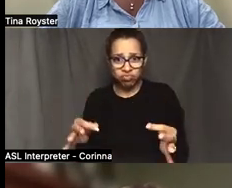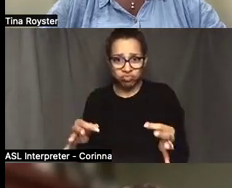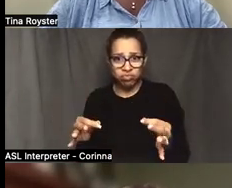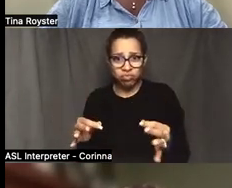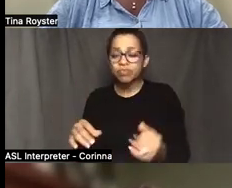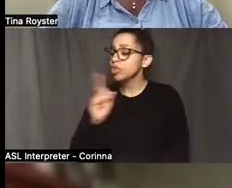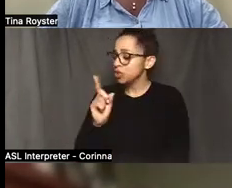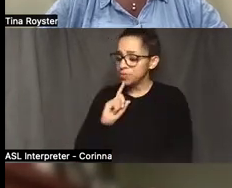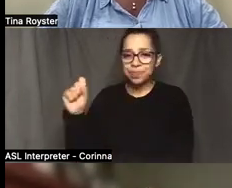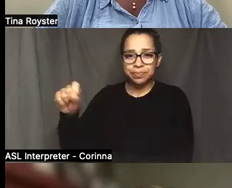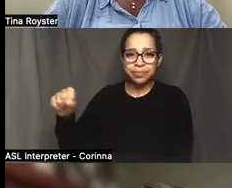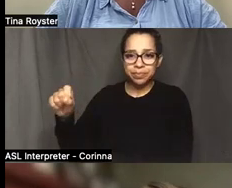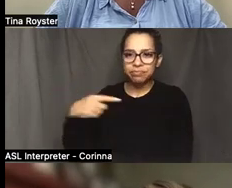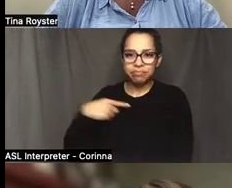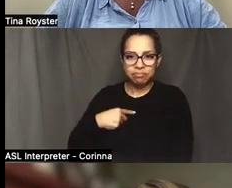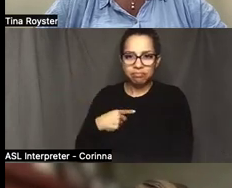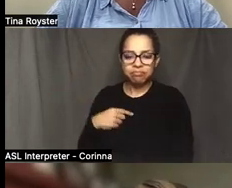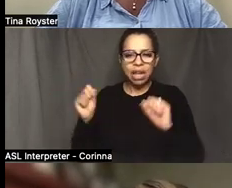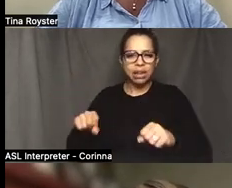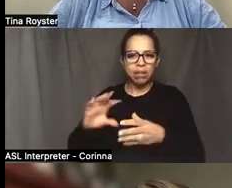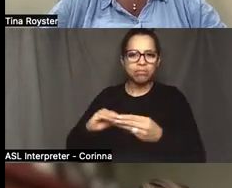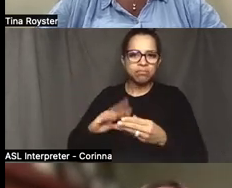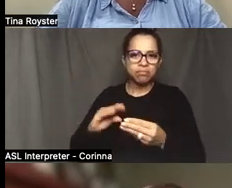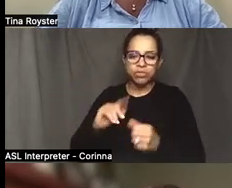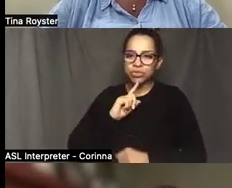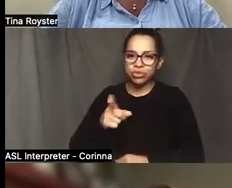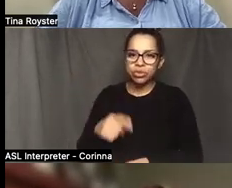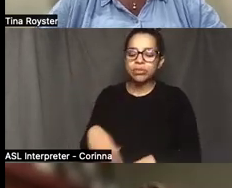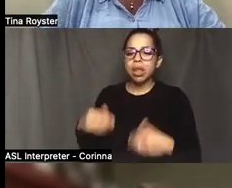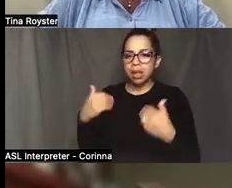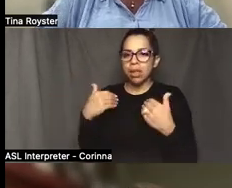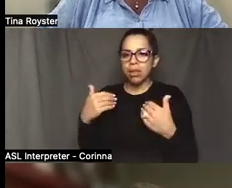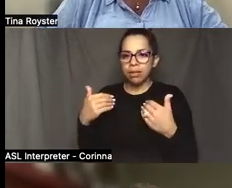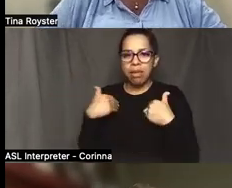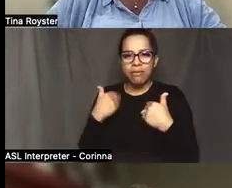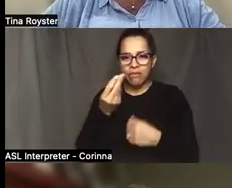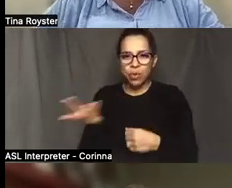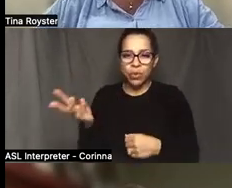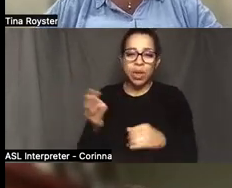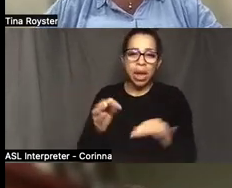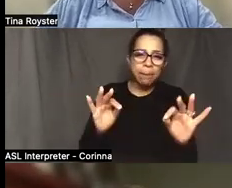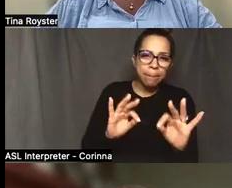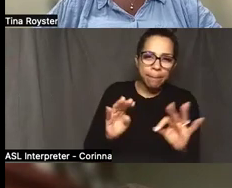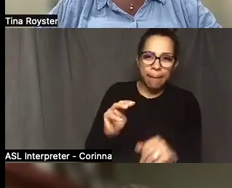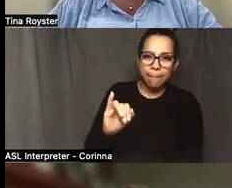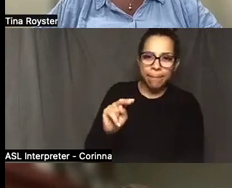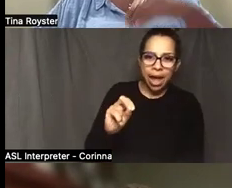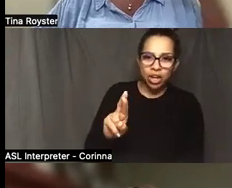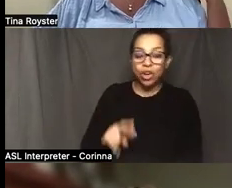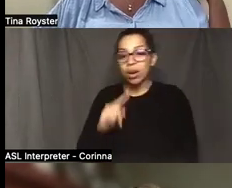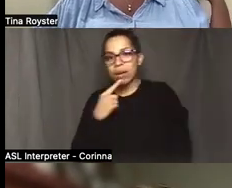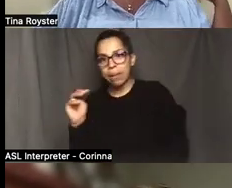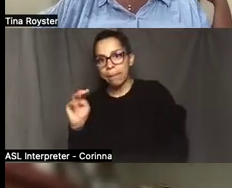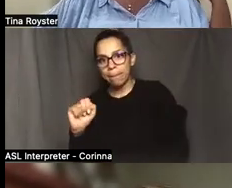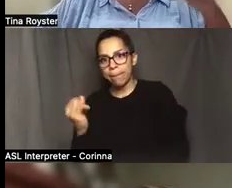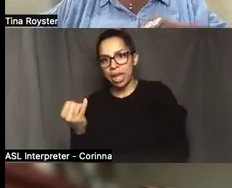yeah, that's that I can definitely talk to that. Yes, there's a series of minor and major infractions, and for those of you